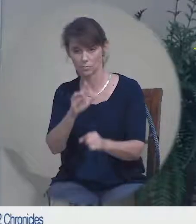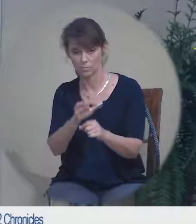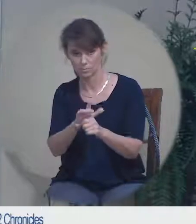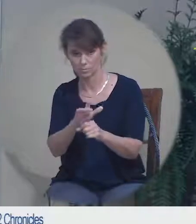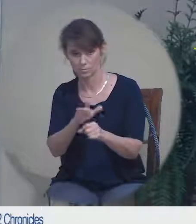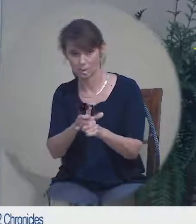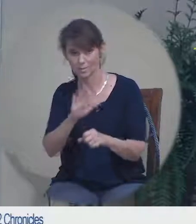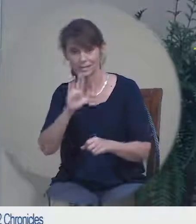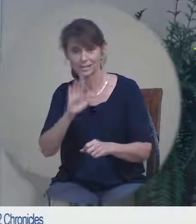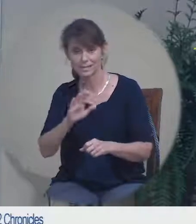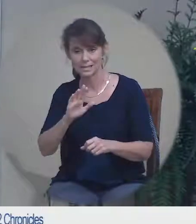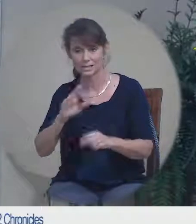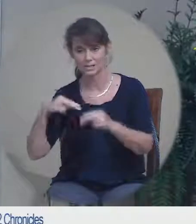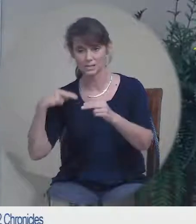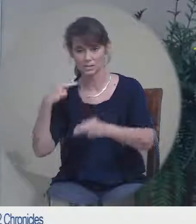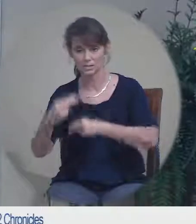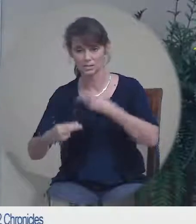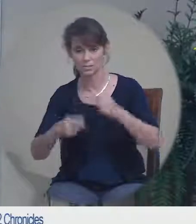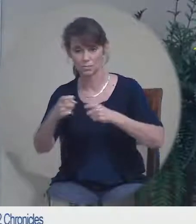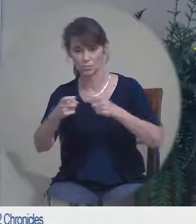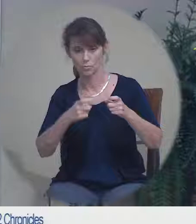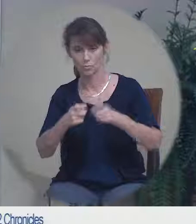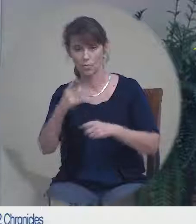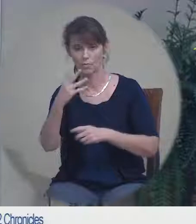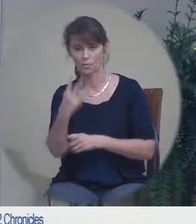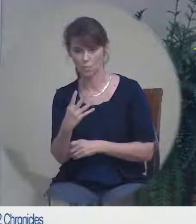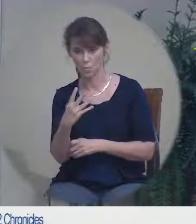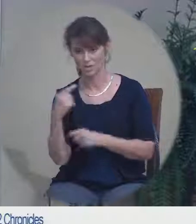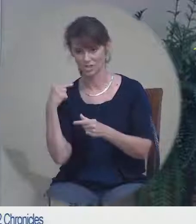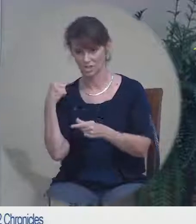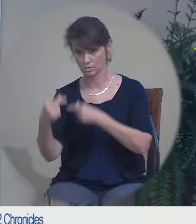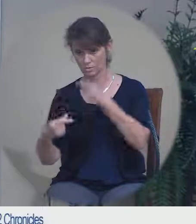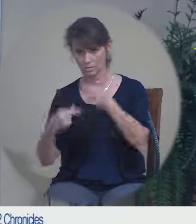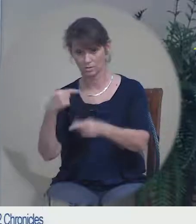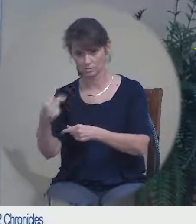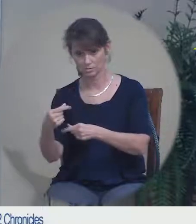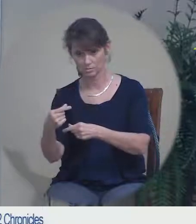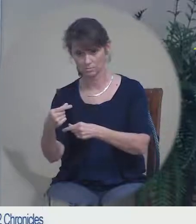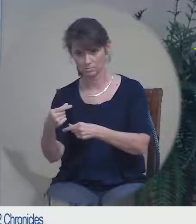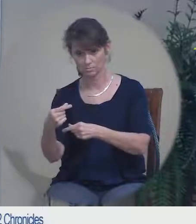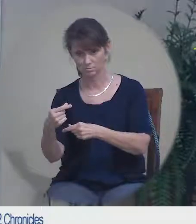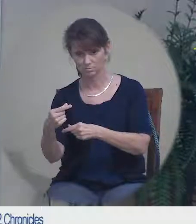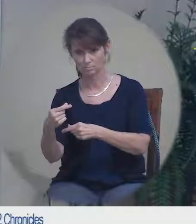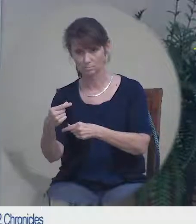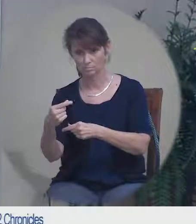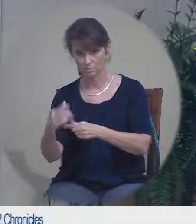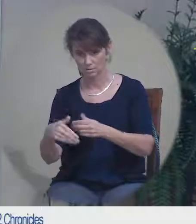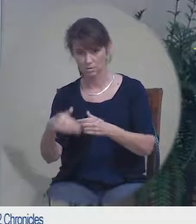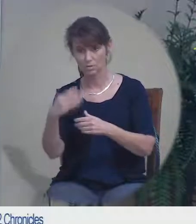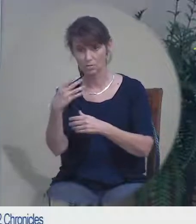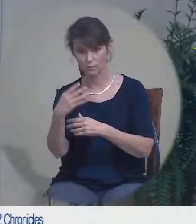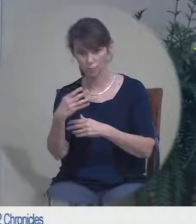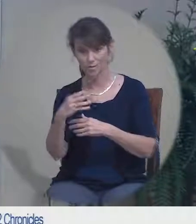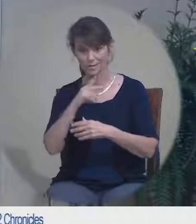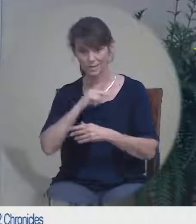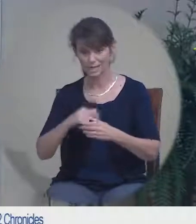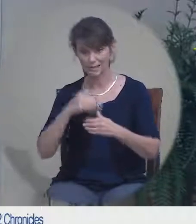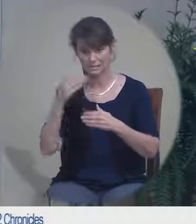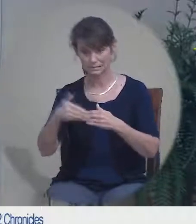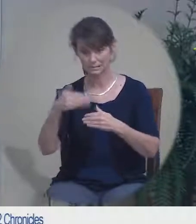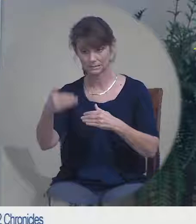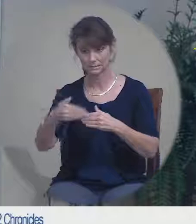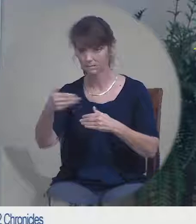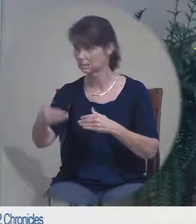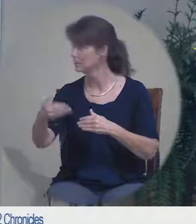his descendants would rule for 4 generations. So these next 4 kings, Jehoahaz, Joash